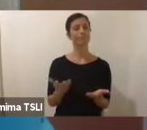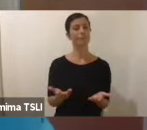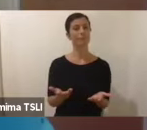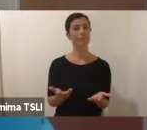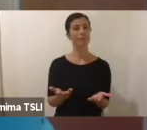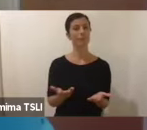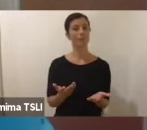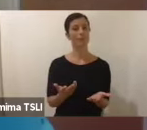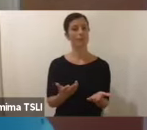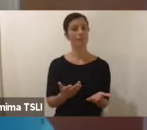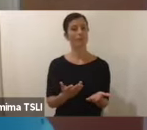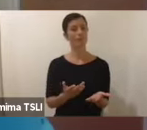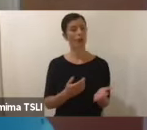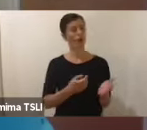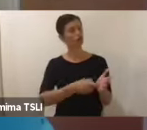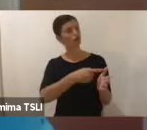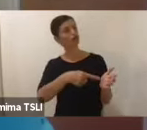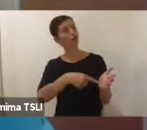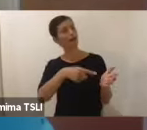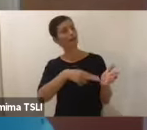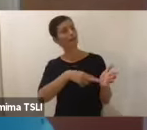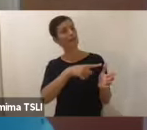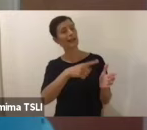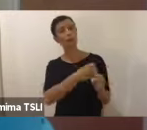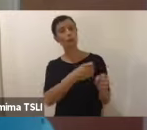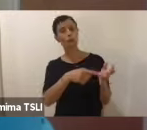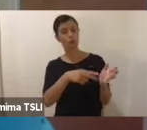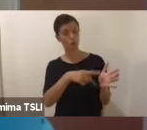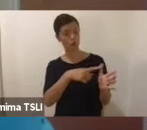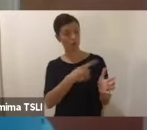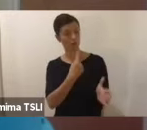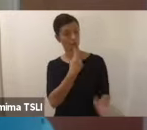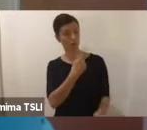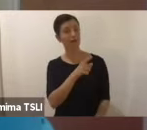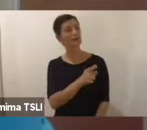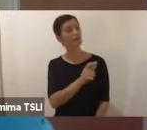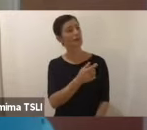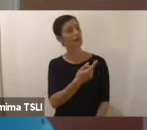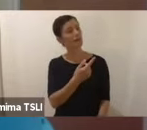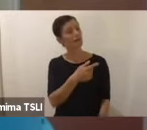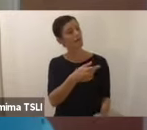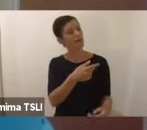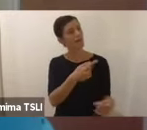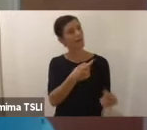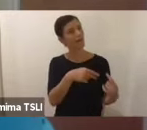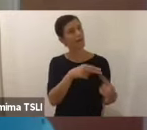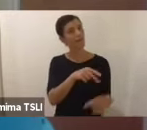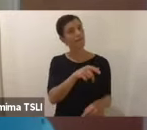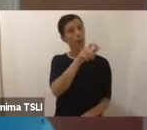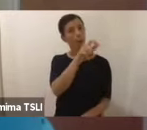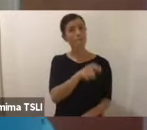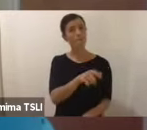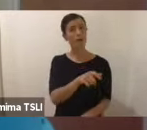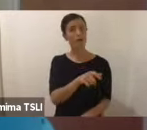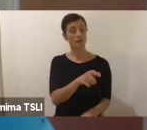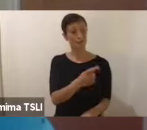guna said said that if um somebody was known to be racist that there should be an expulsion i